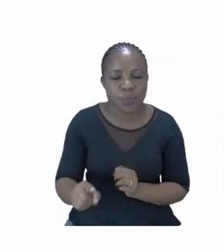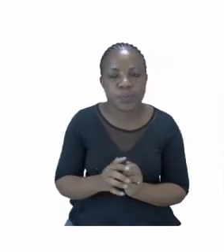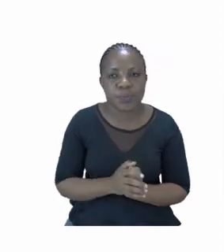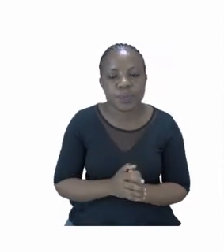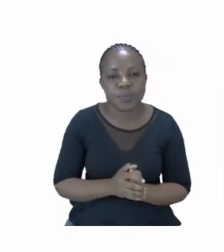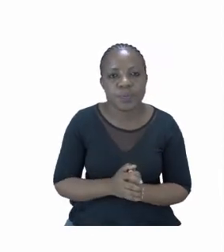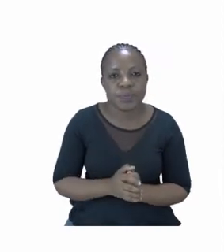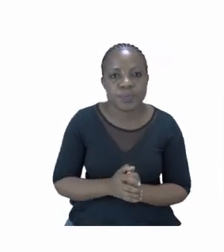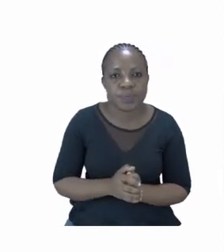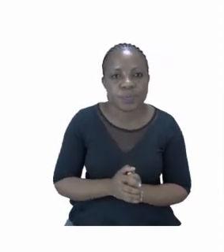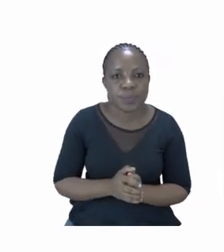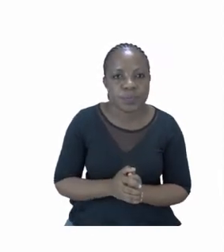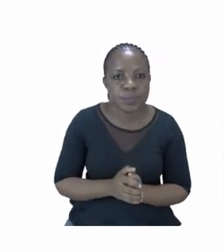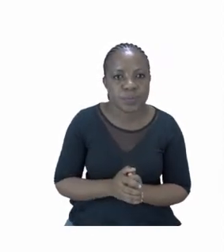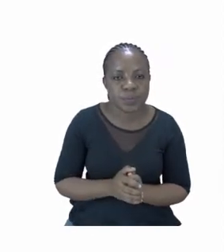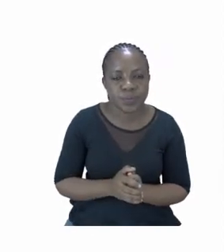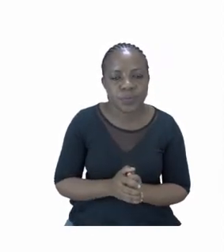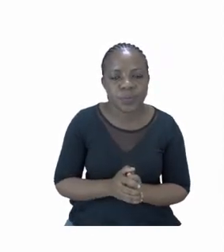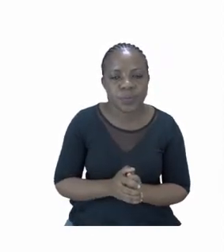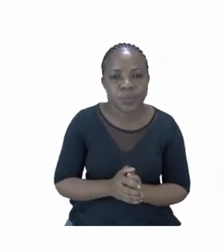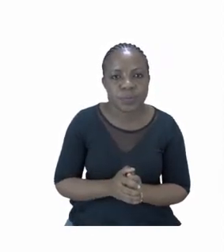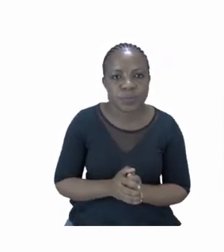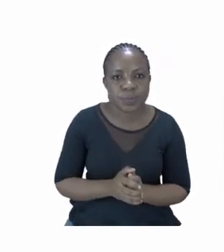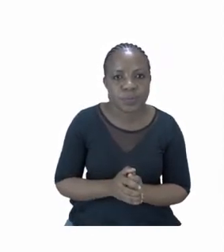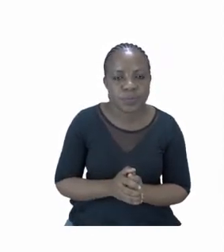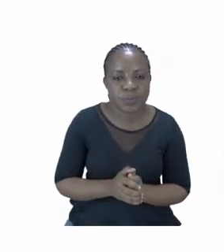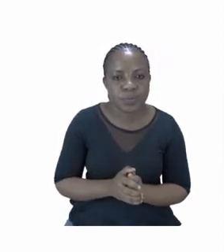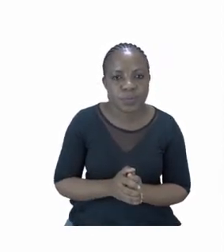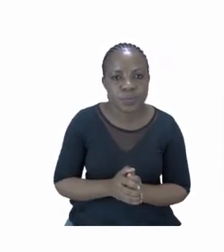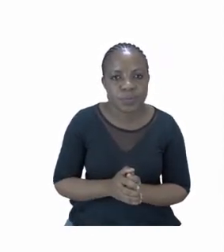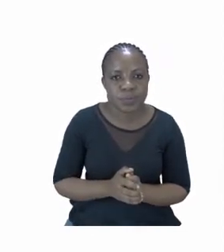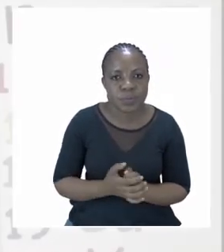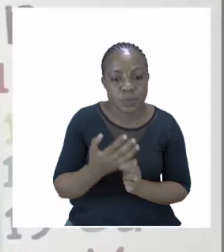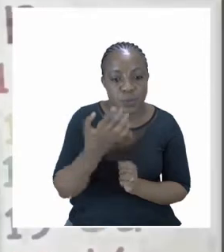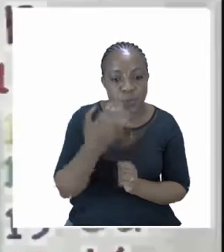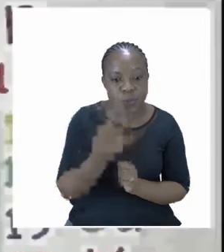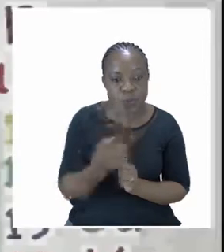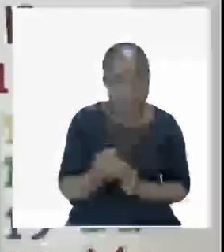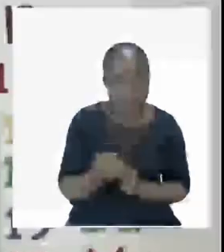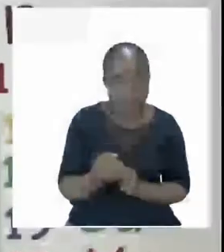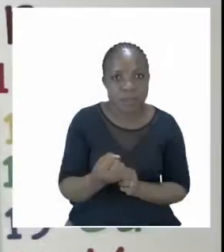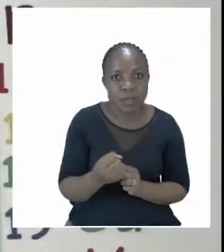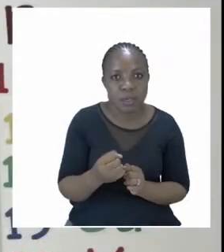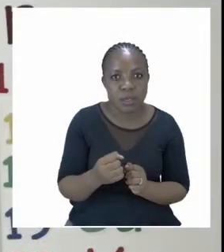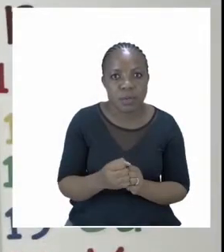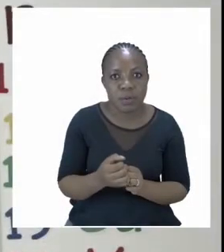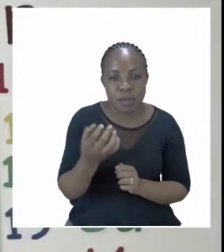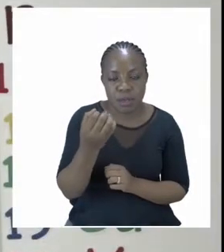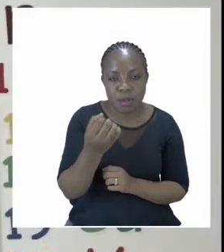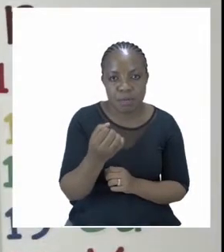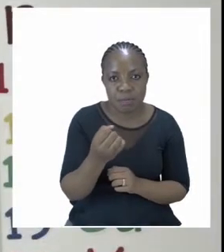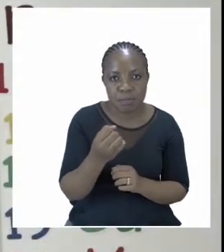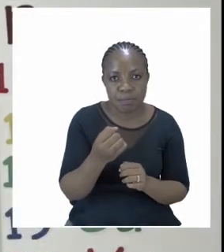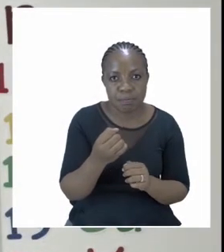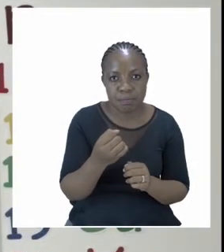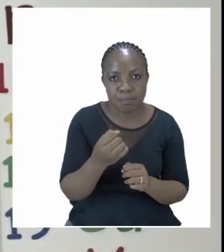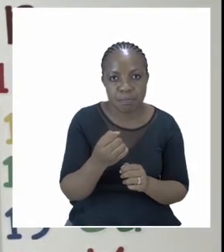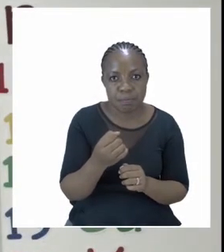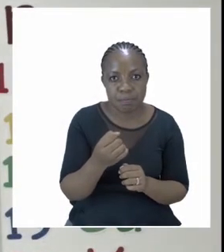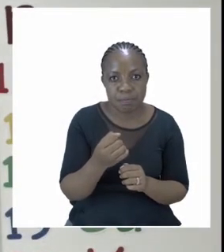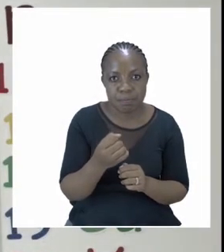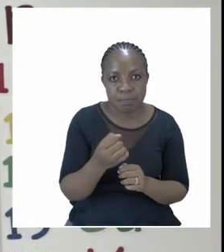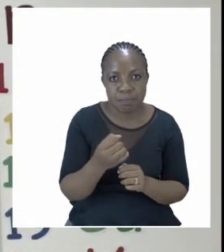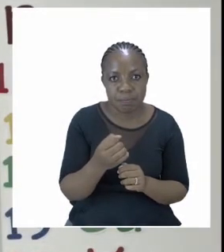look at my hand because I have the names of these shapes. Now, the one that you can see that